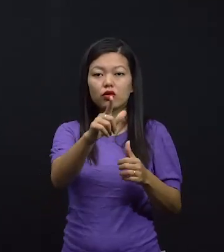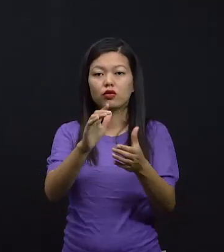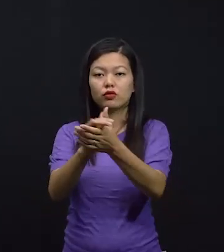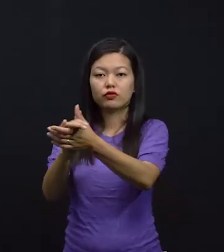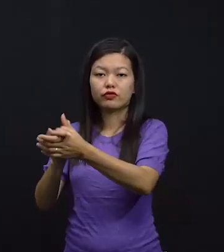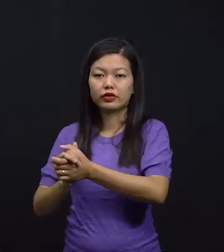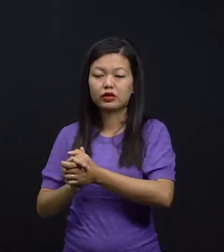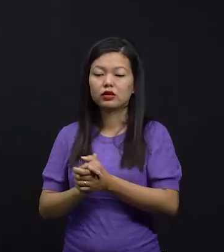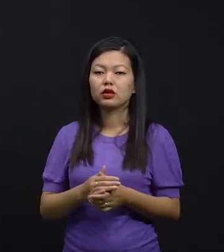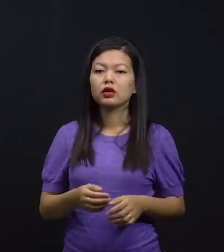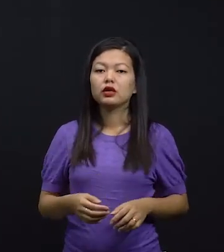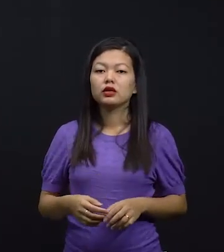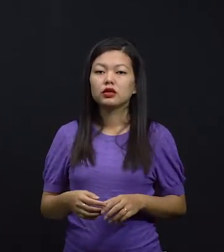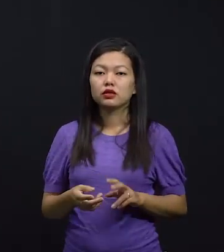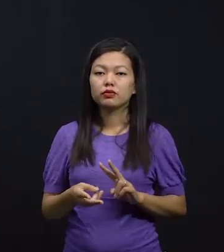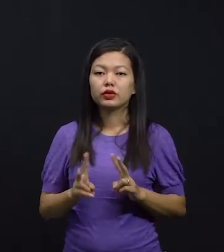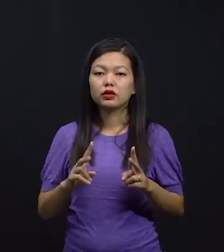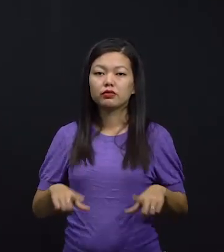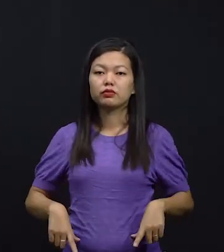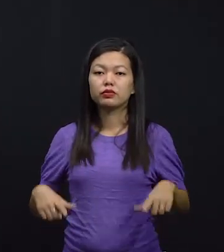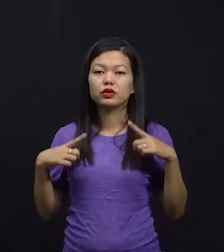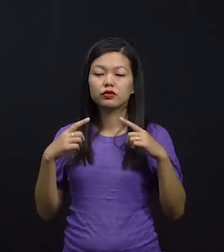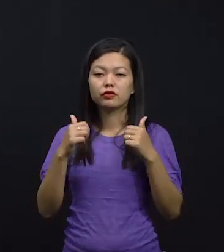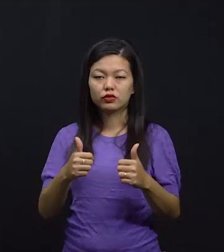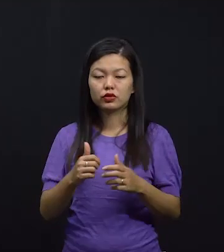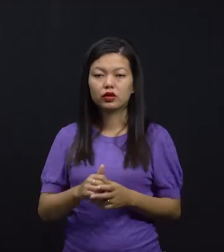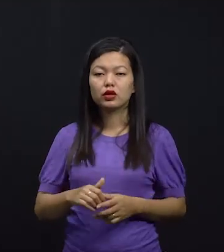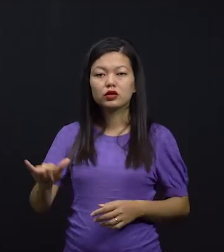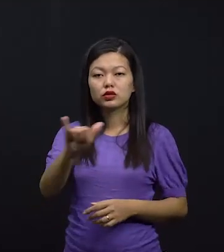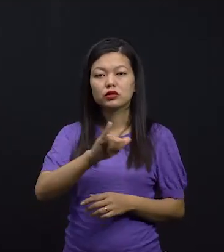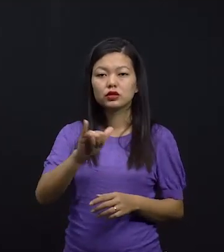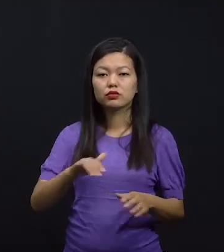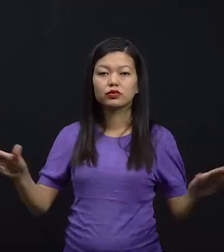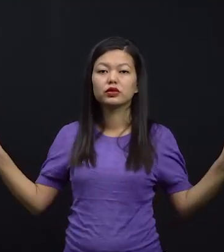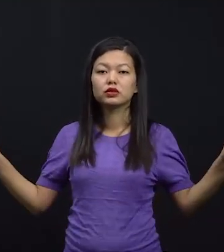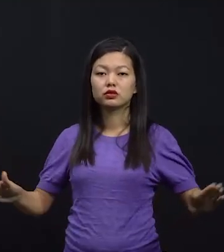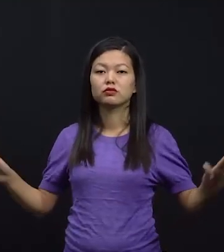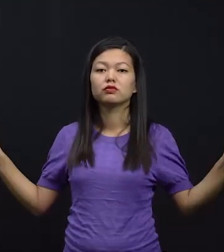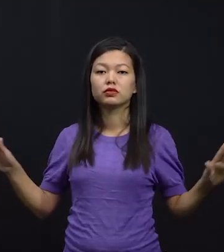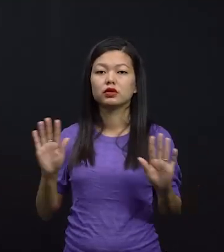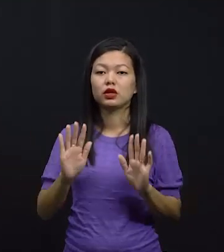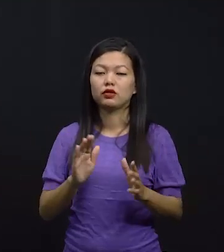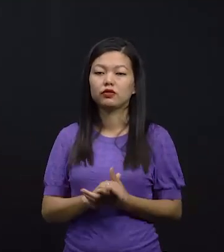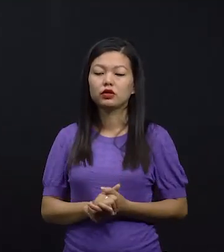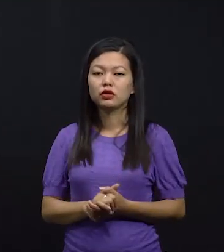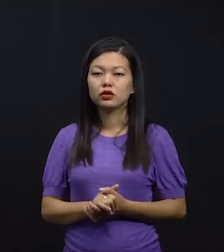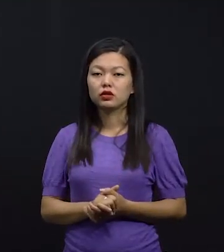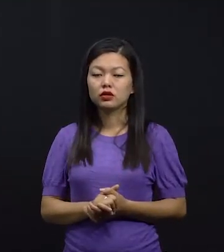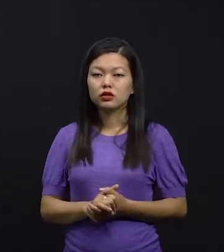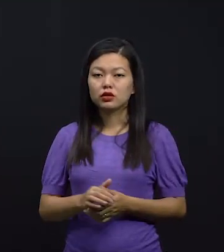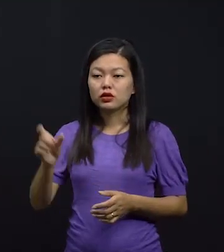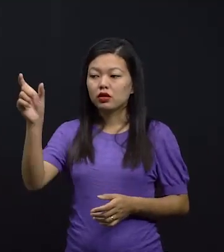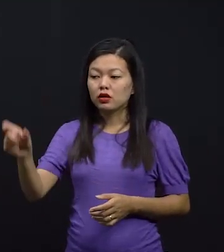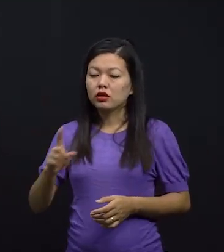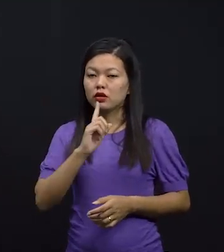And so, but what the poet wants to let us know even from this, not only to appreciate nature, but he also